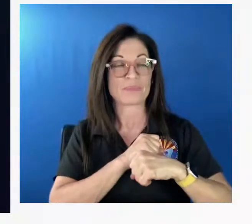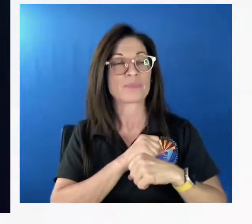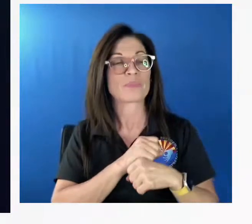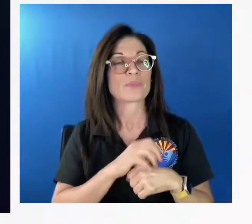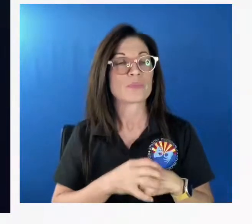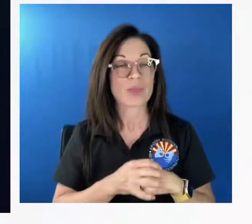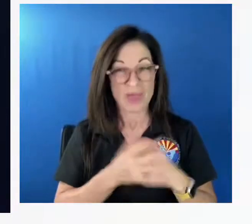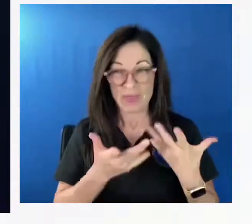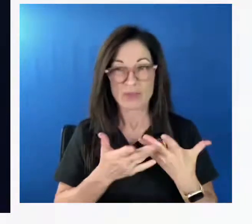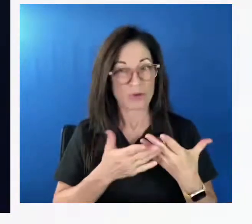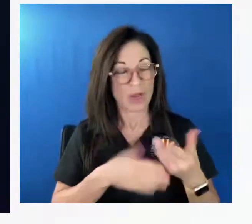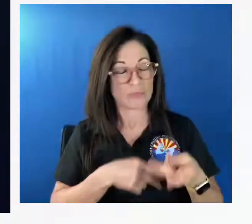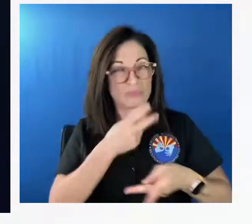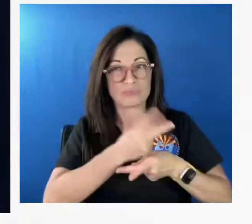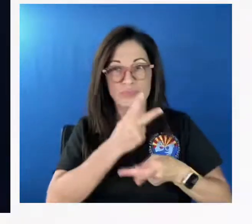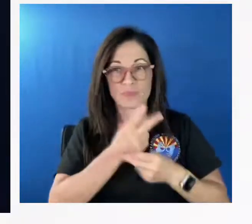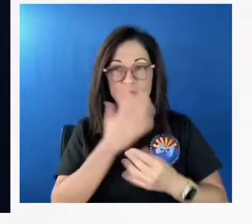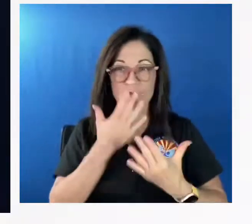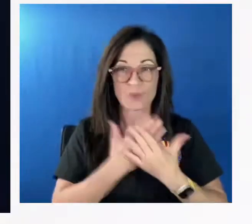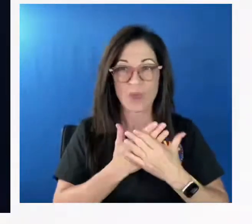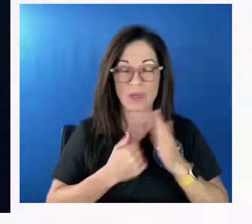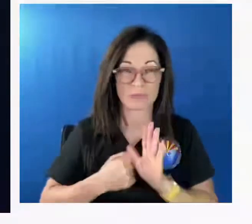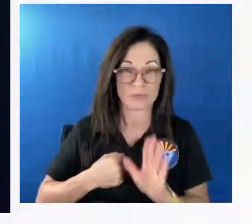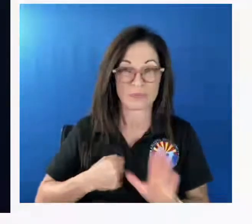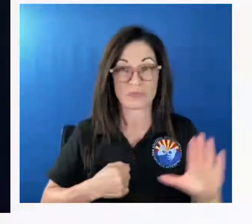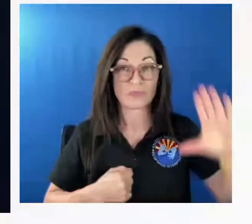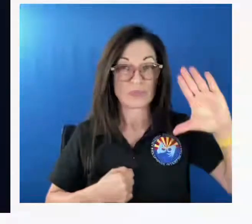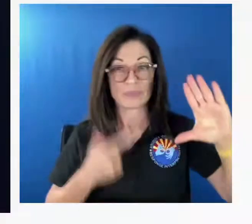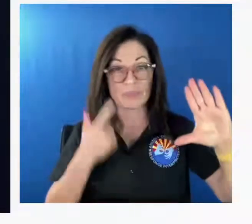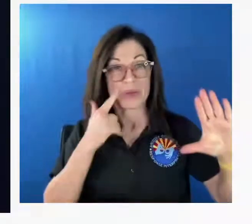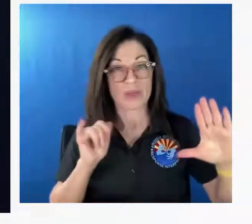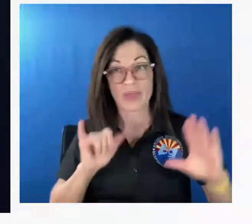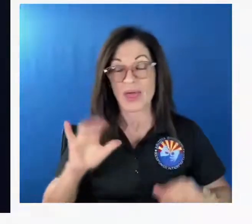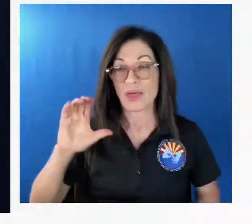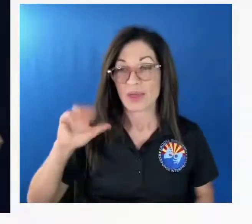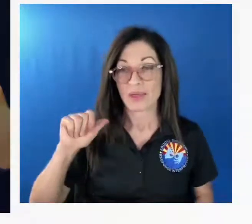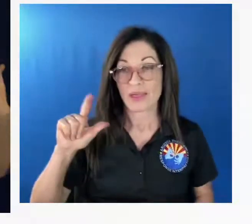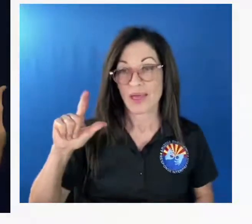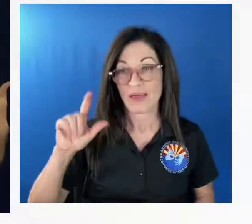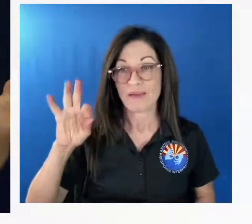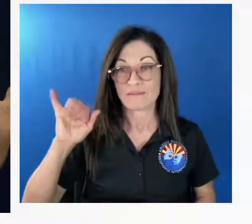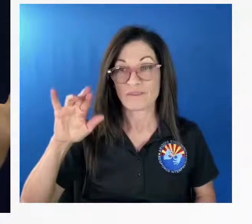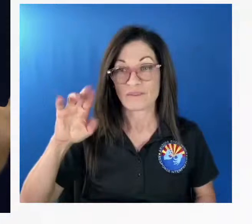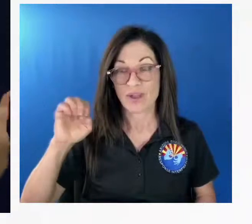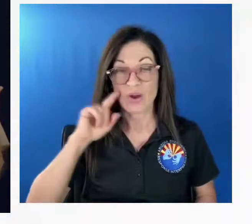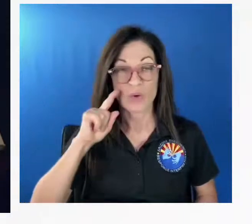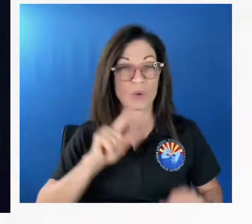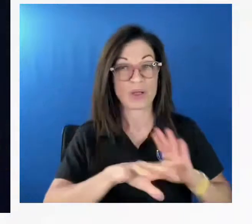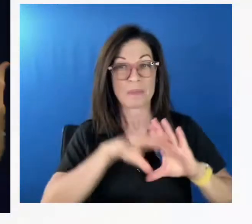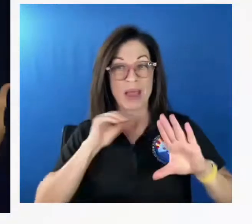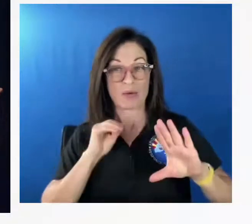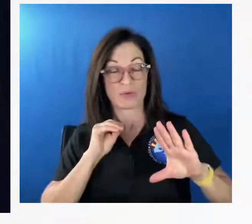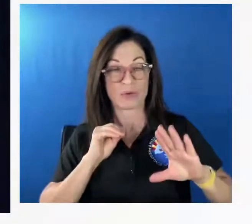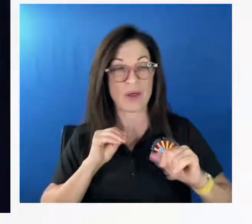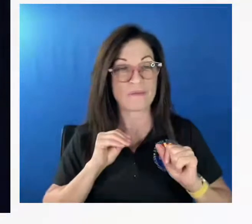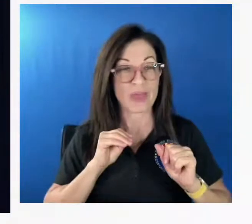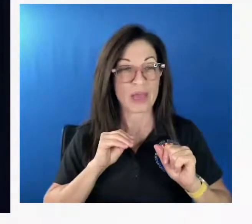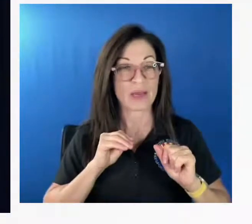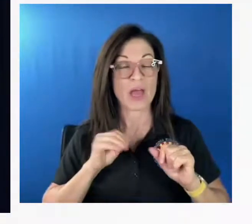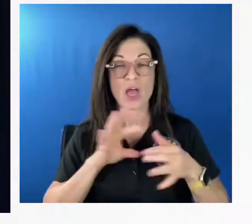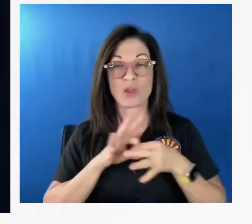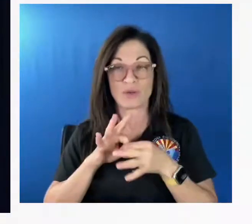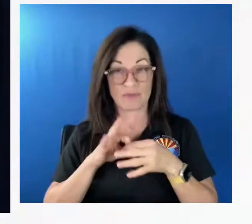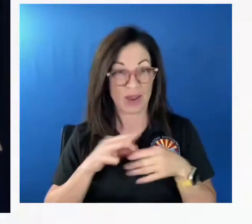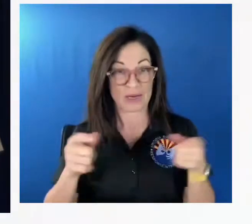up. And for that reason, CAL FIRE will come out of that unified command over the next few